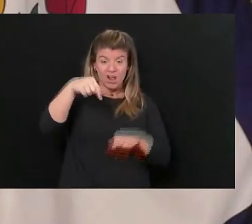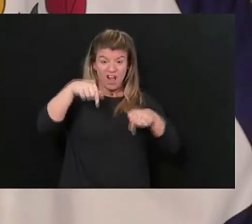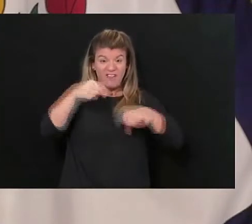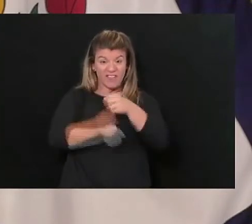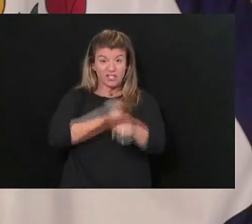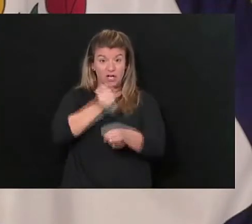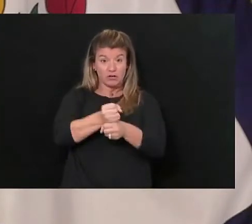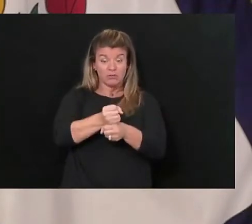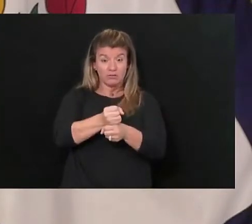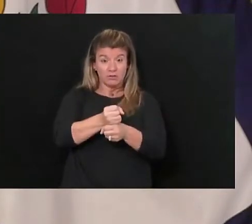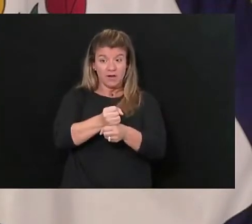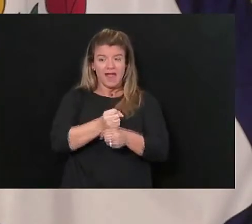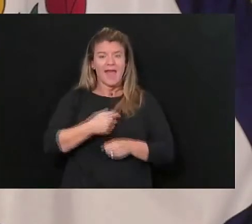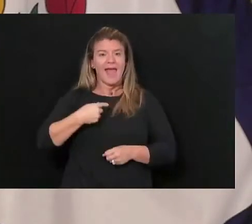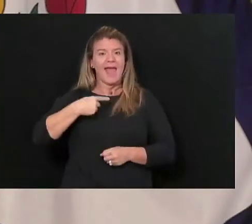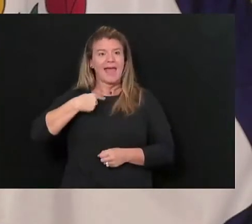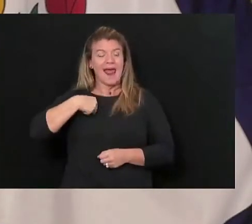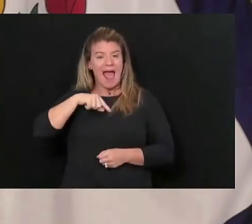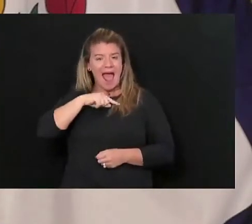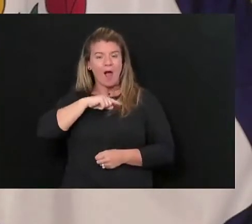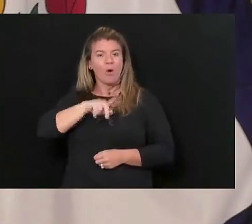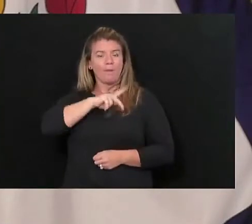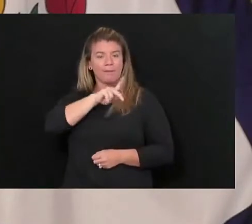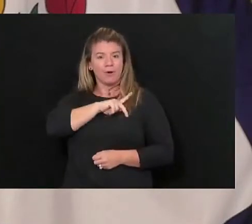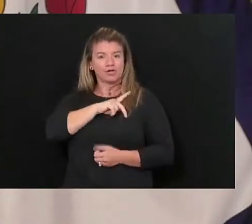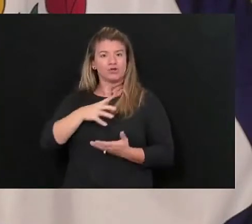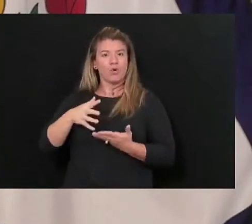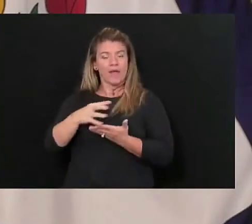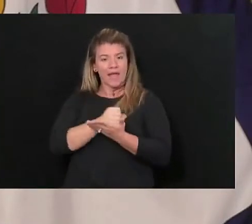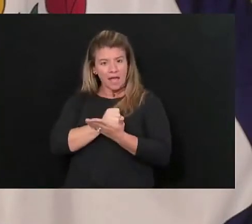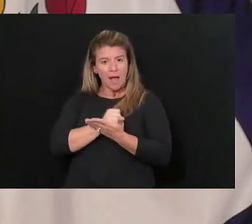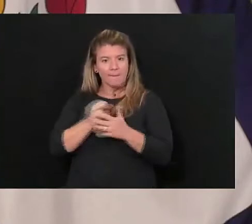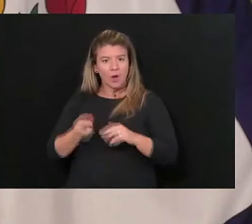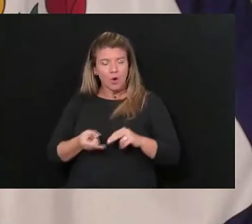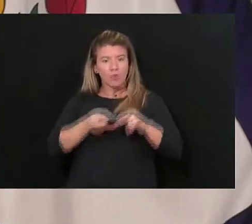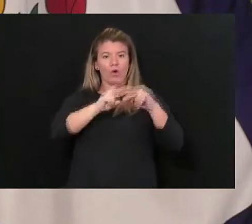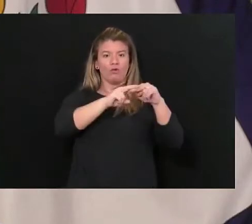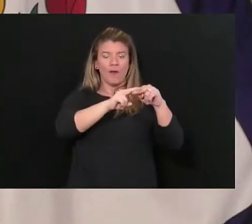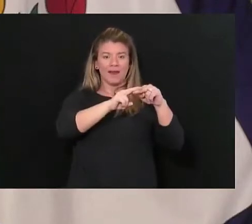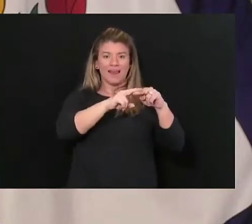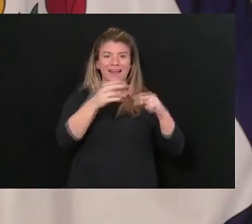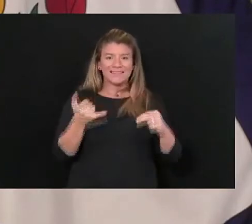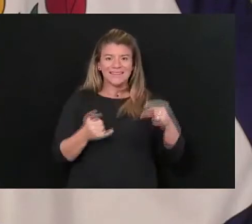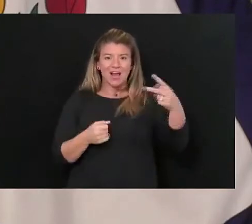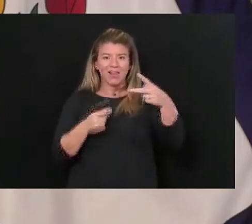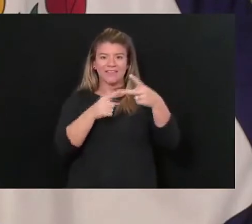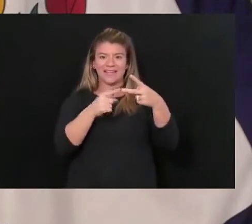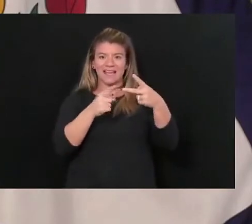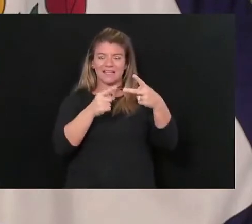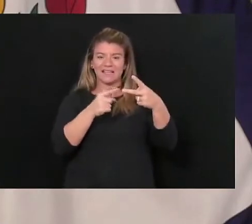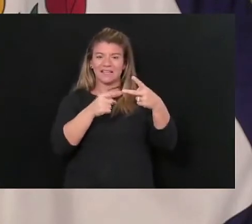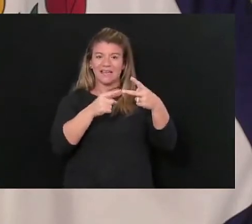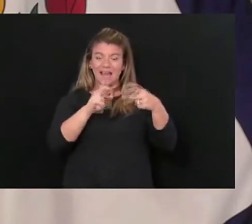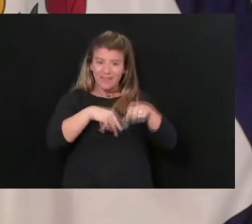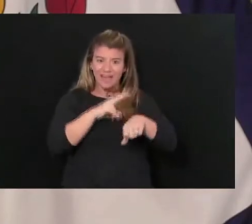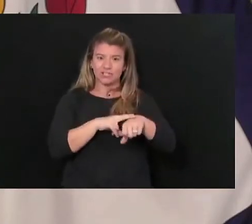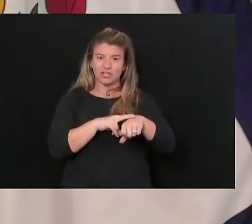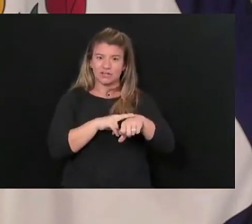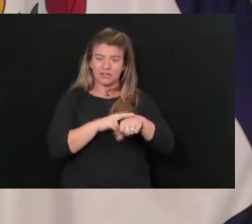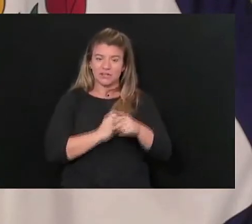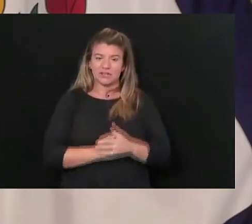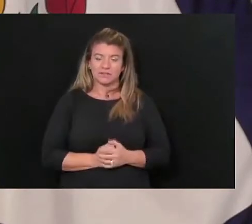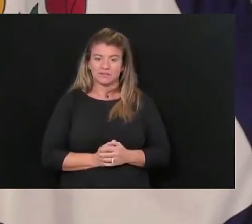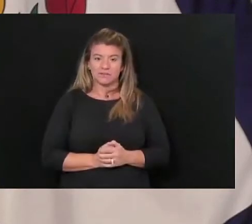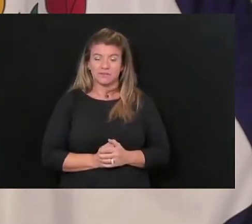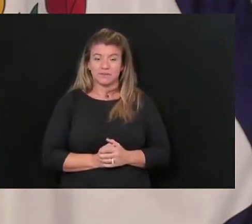2020, and our personal income growth rate is the second highest in the nation. Now,